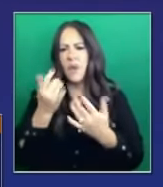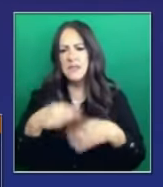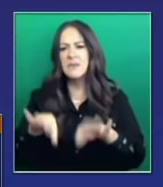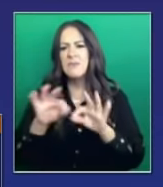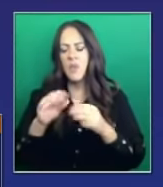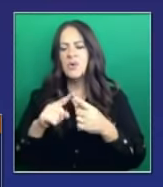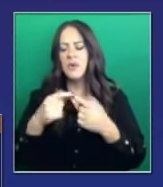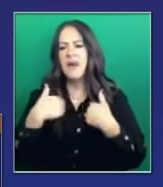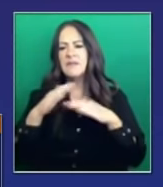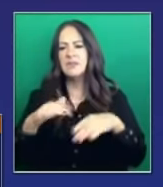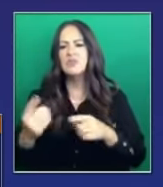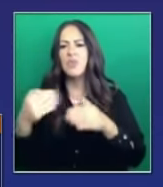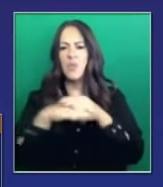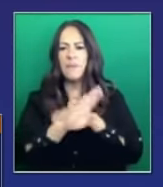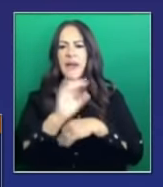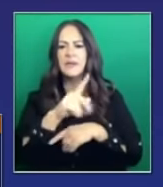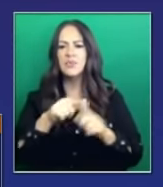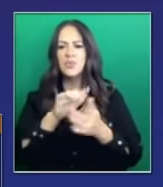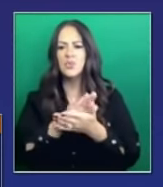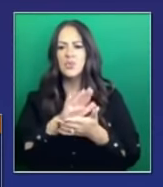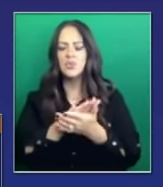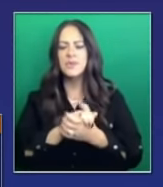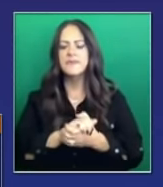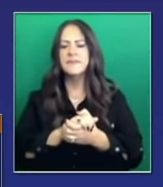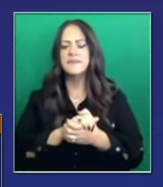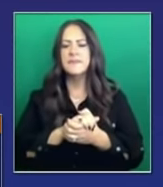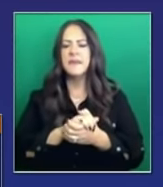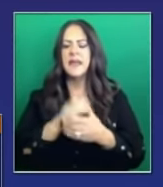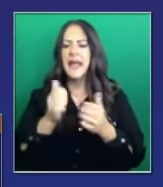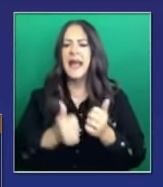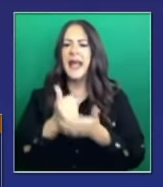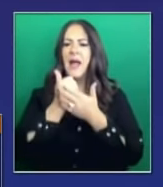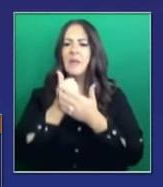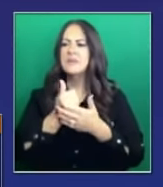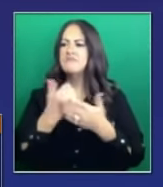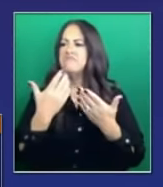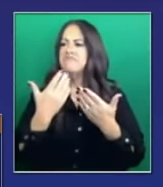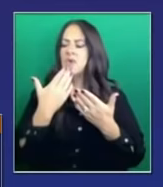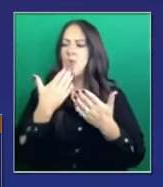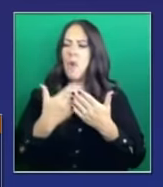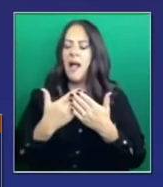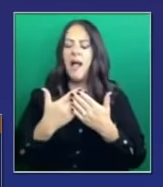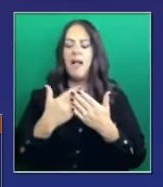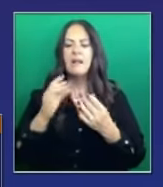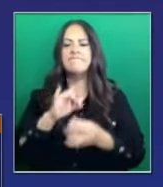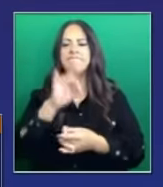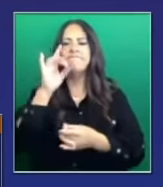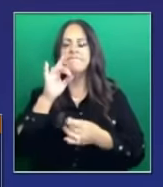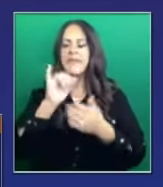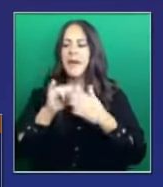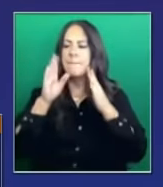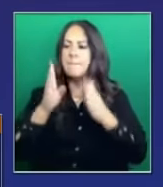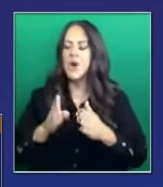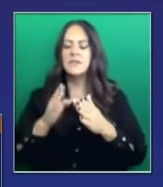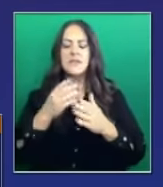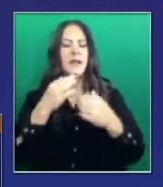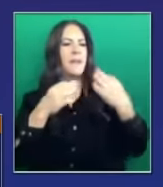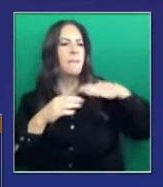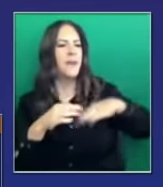other indicators of wellness, of public health, of well-being more broadly defined. Those are the benefits, the